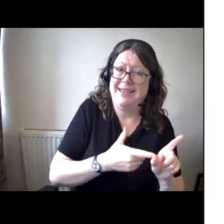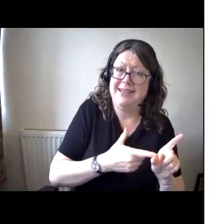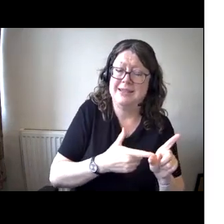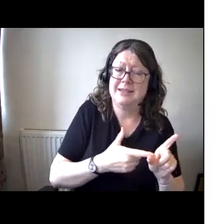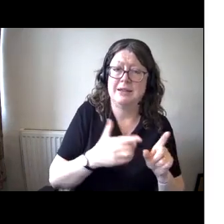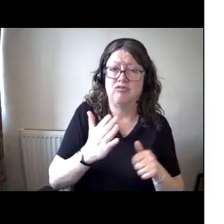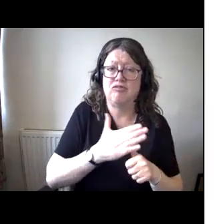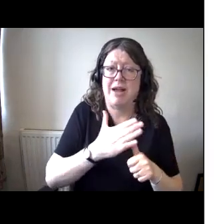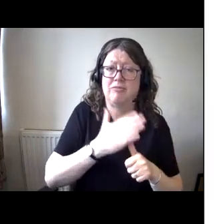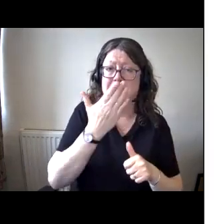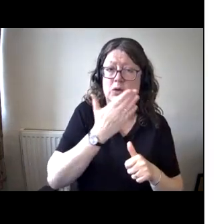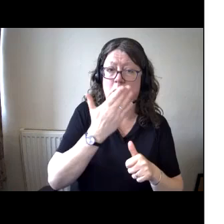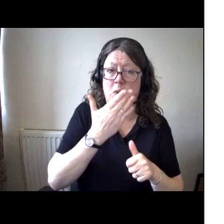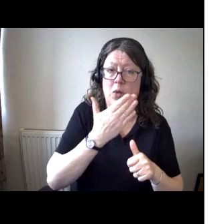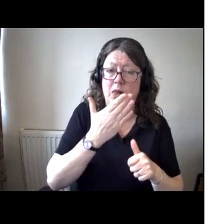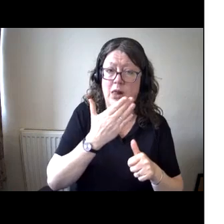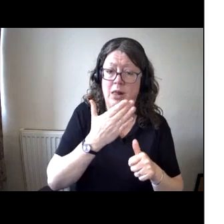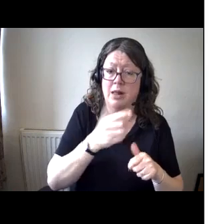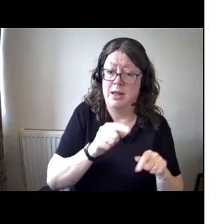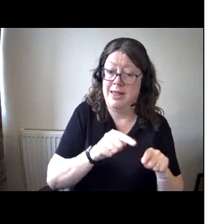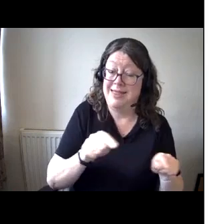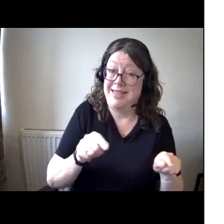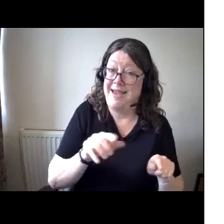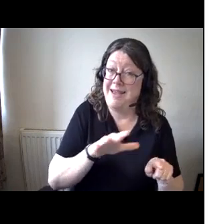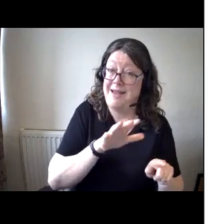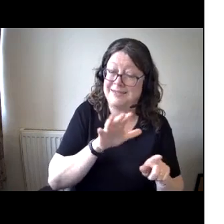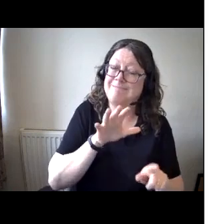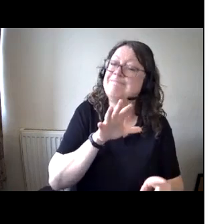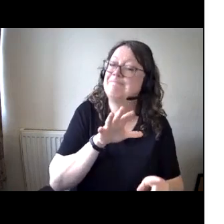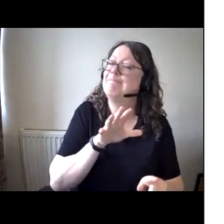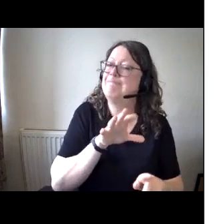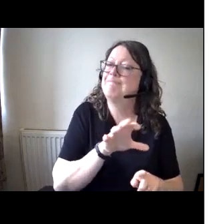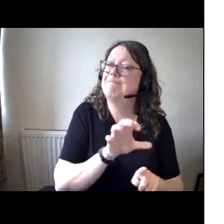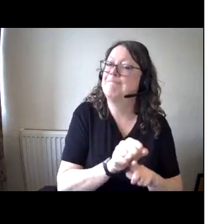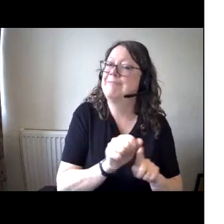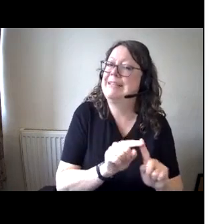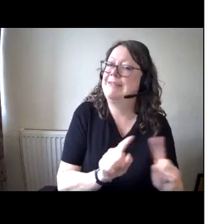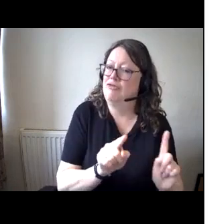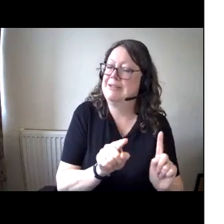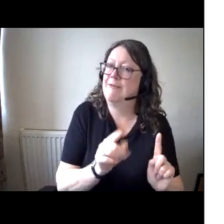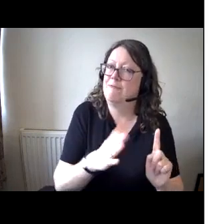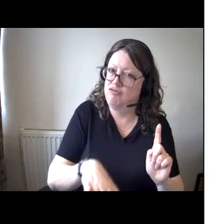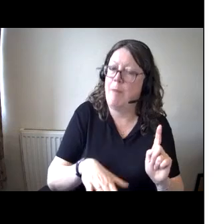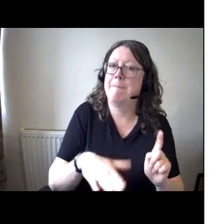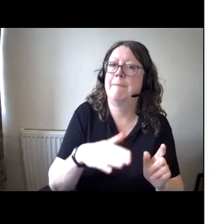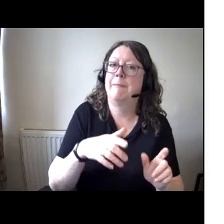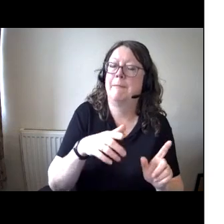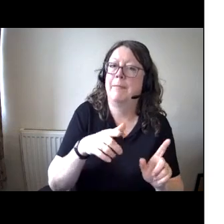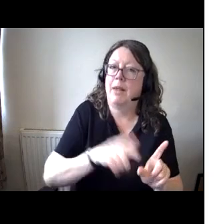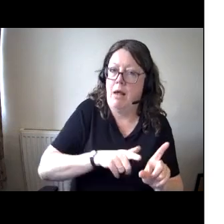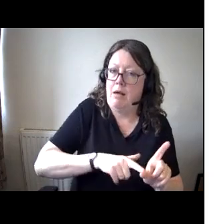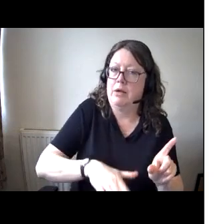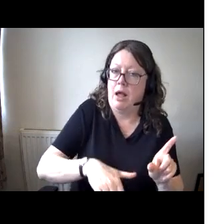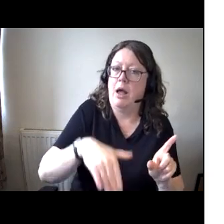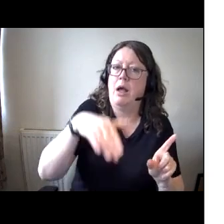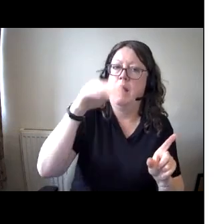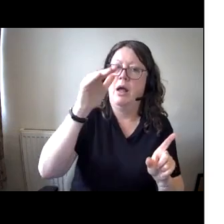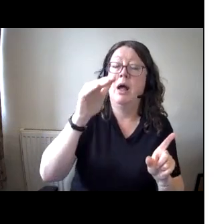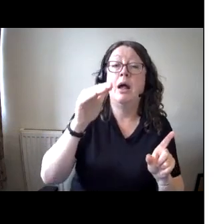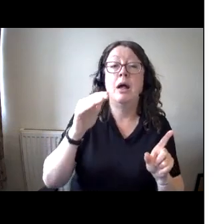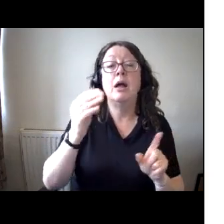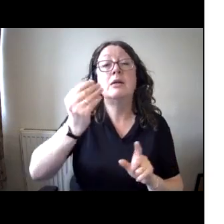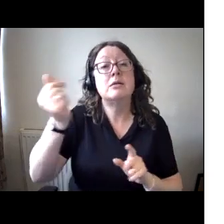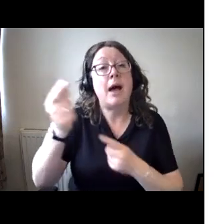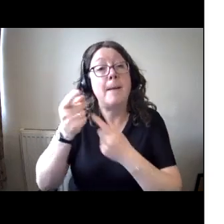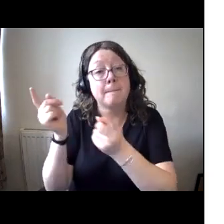that presentation need to be present from childhood. It might be for older young people or adults